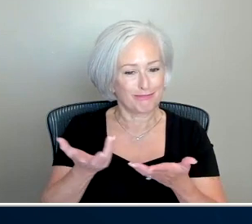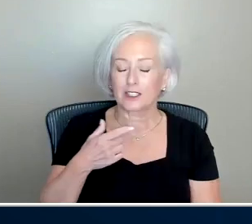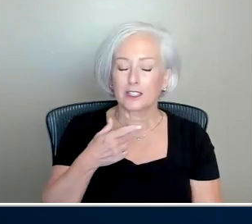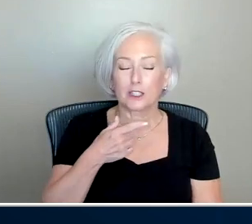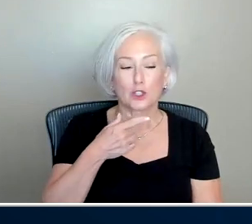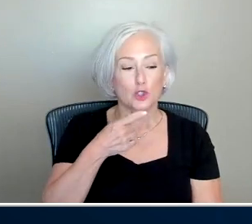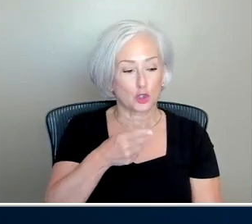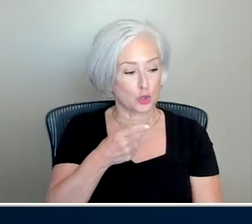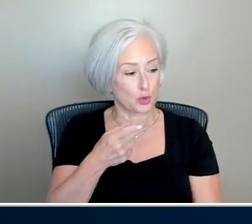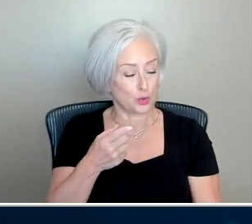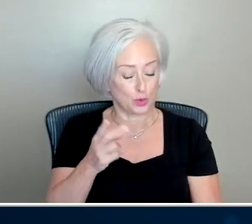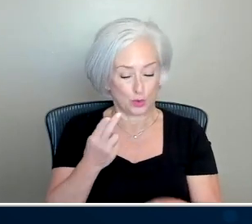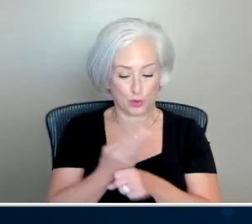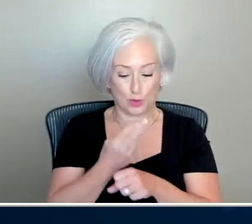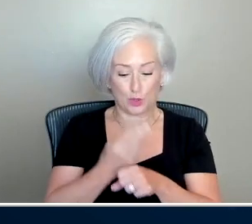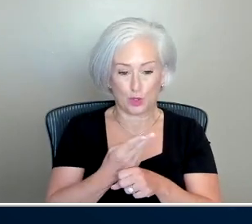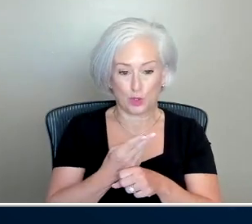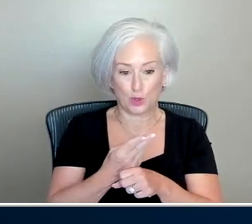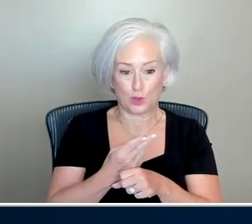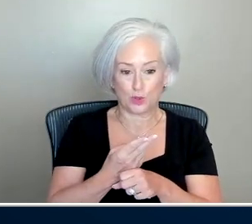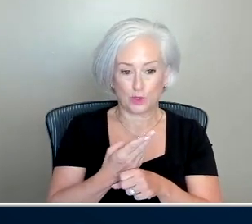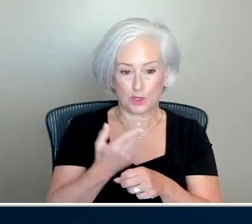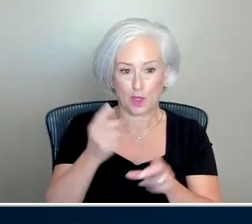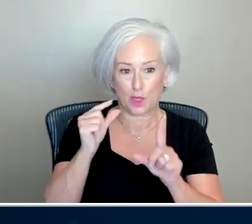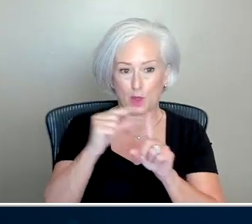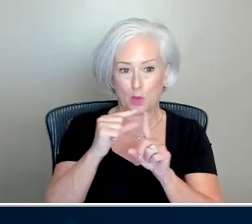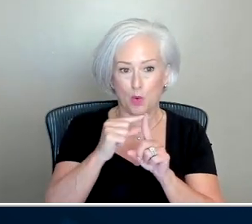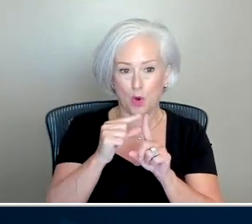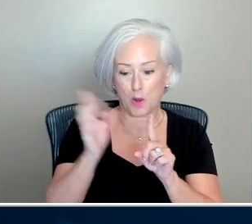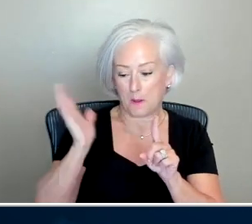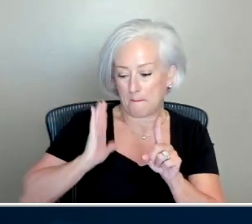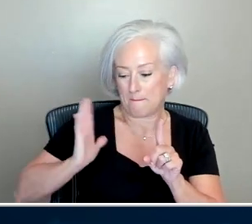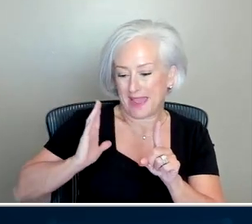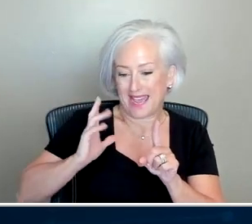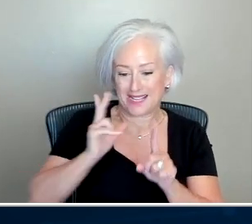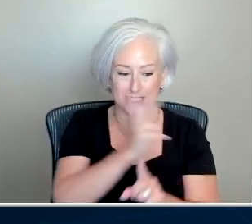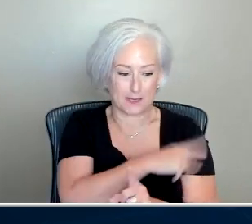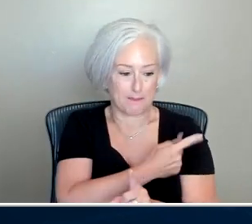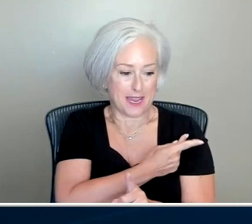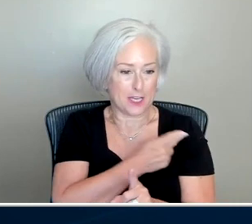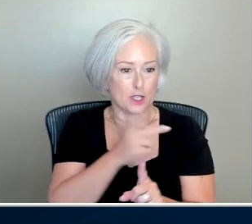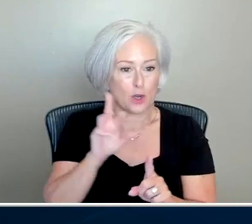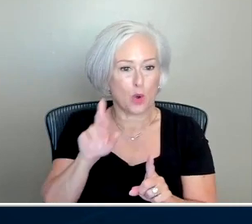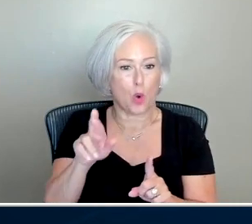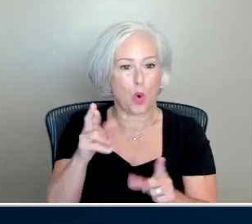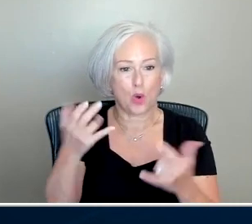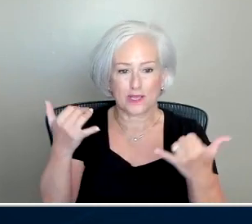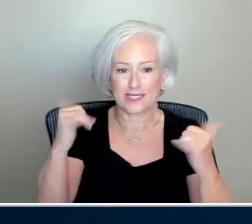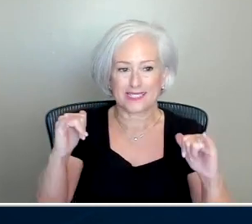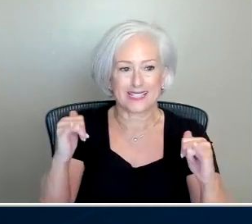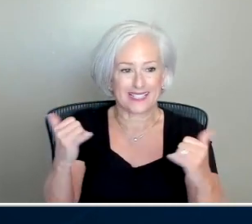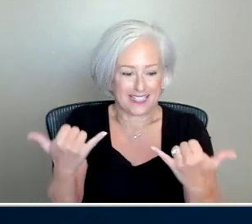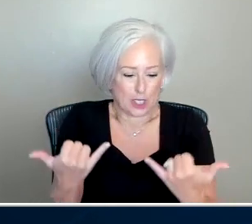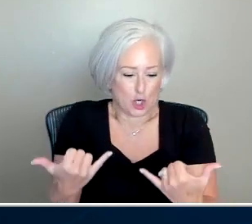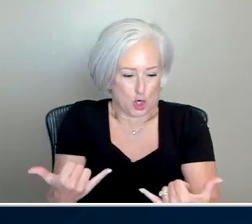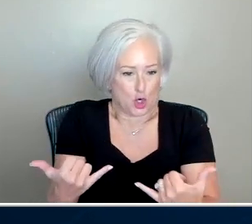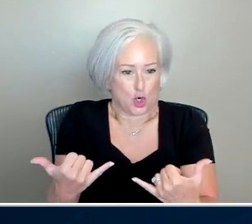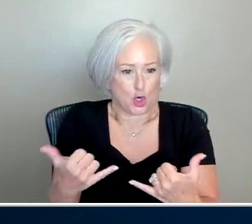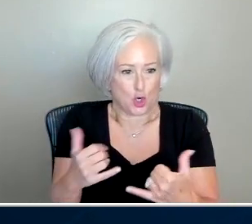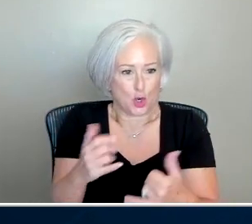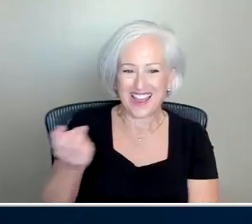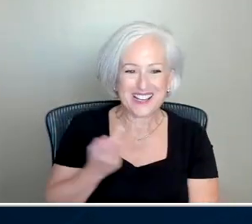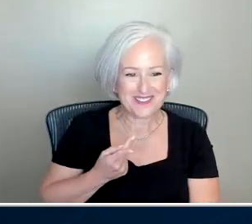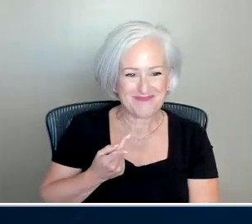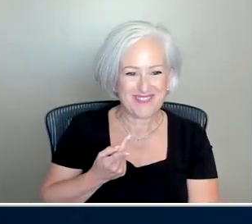word former patient? Or is he a current patient? Is he Well, he's always invited back, so I Right, think he's right. there. But is